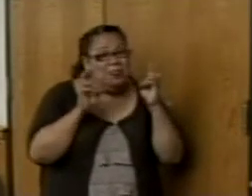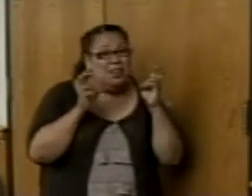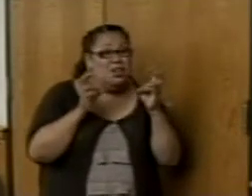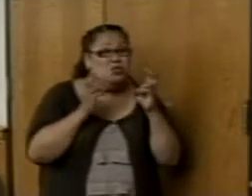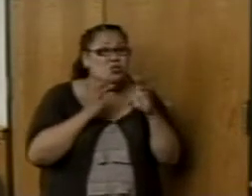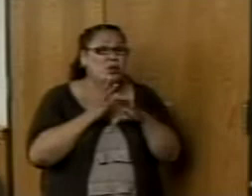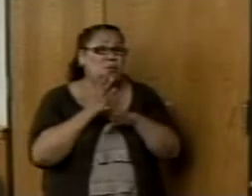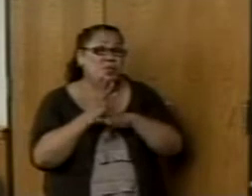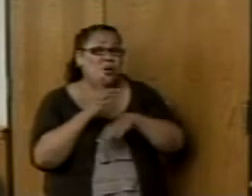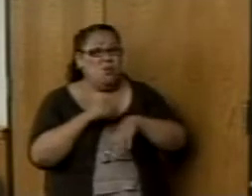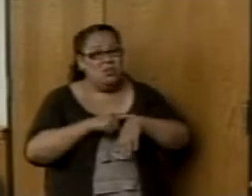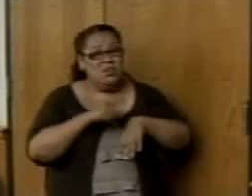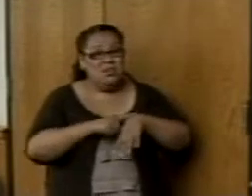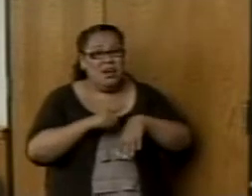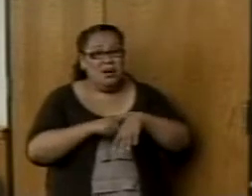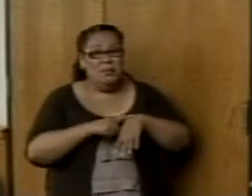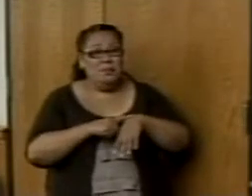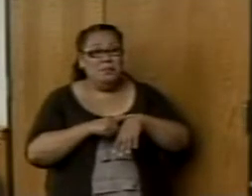the overtime that was being